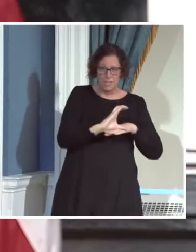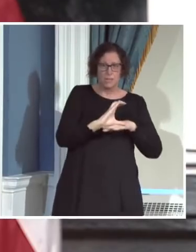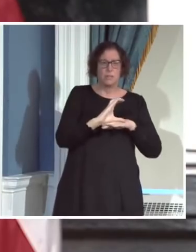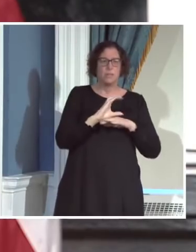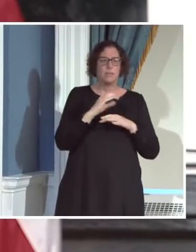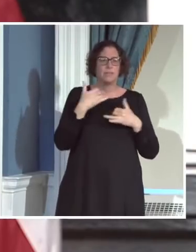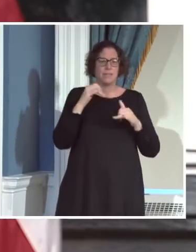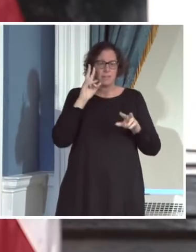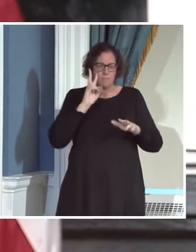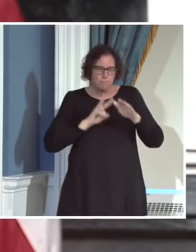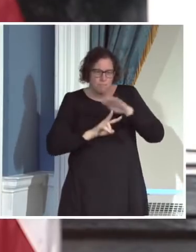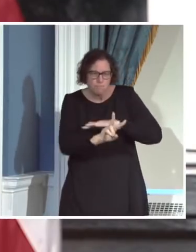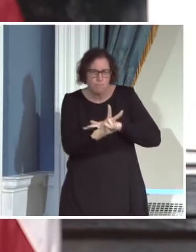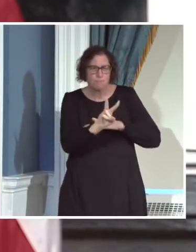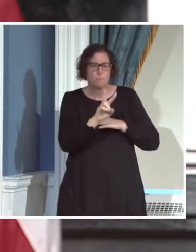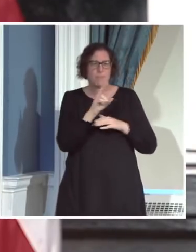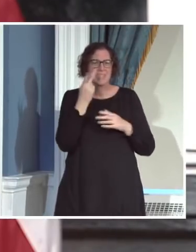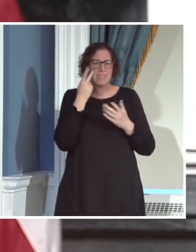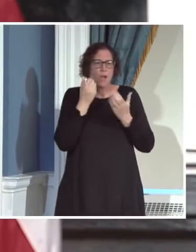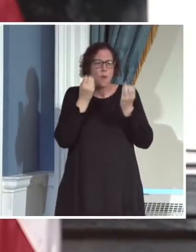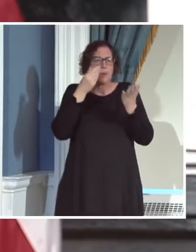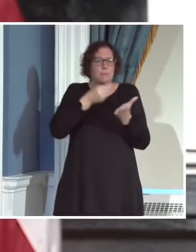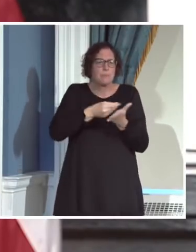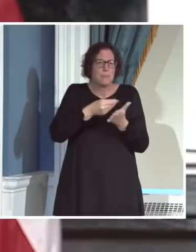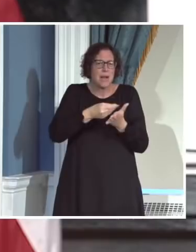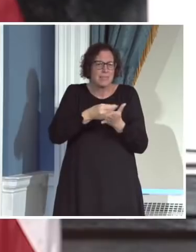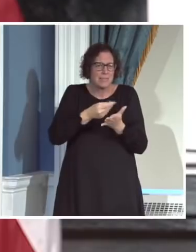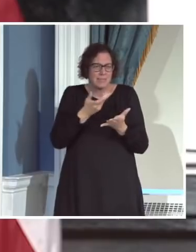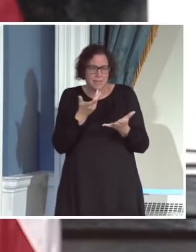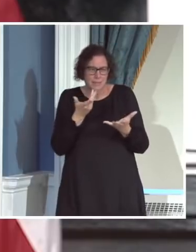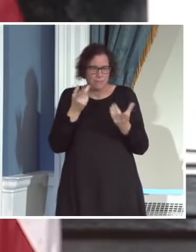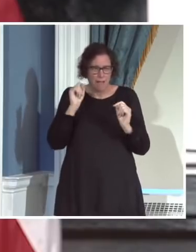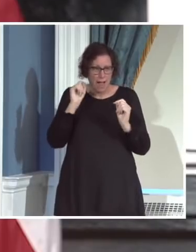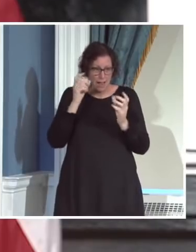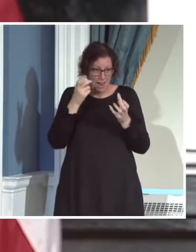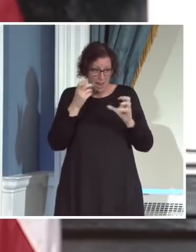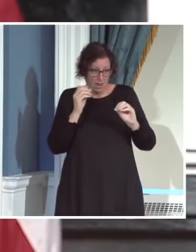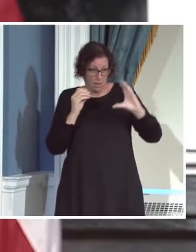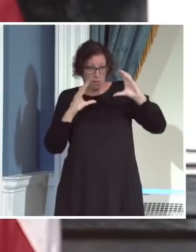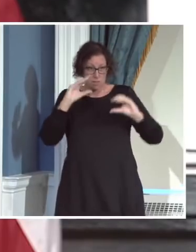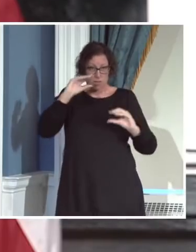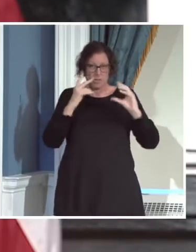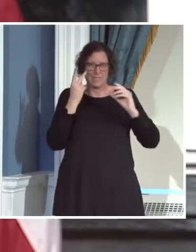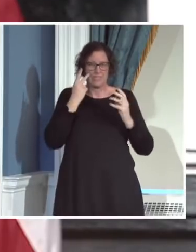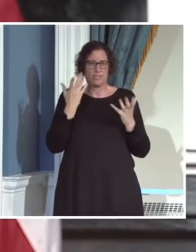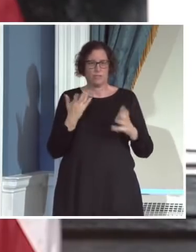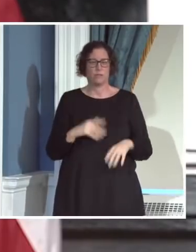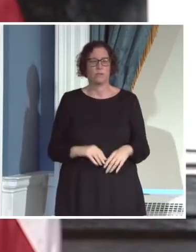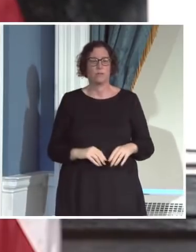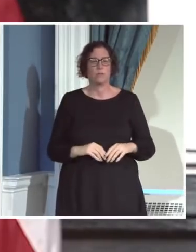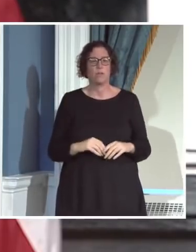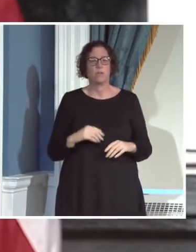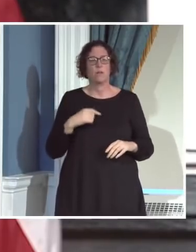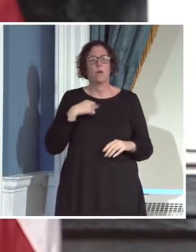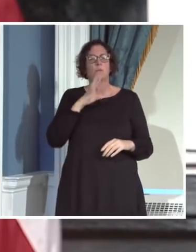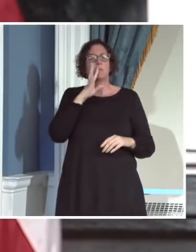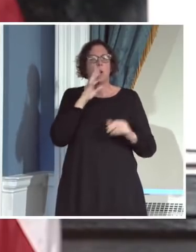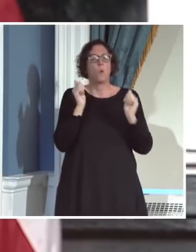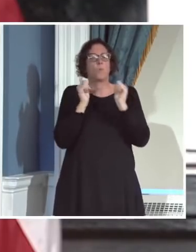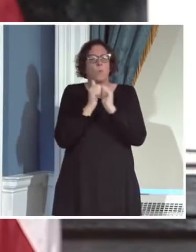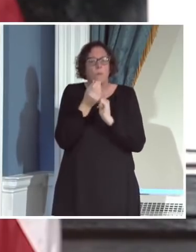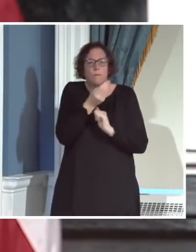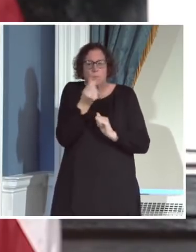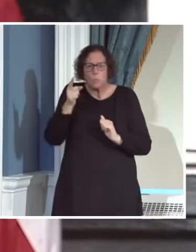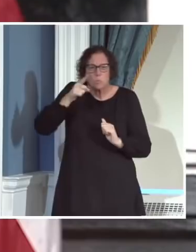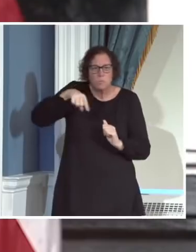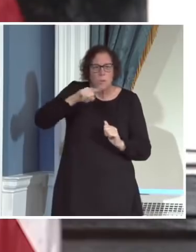There's a clear understanding there's going to be another stimulus bill, and that one of the elements of that stimulus bill will be aid